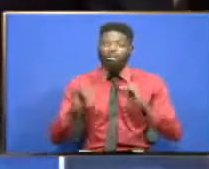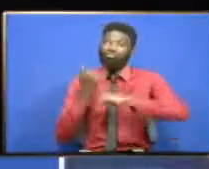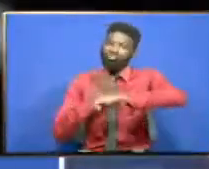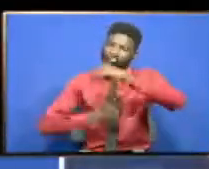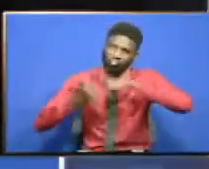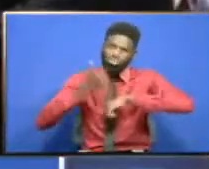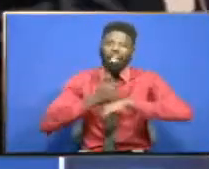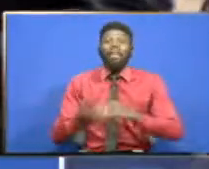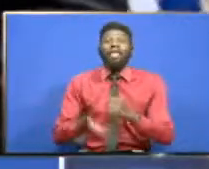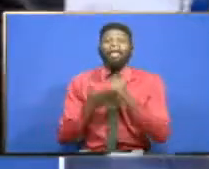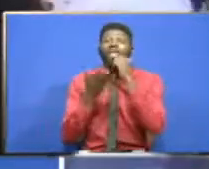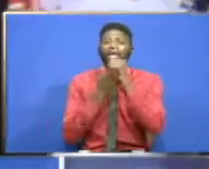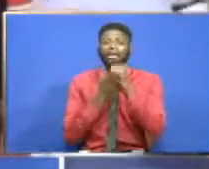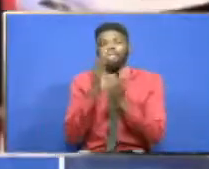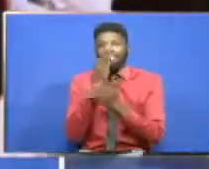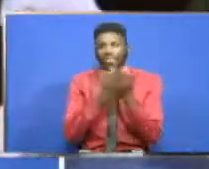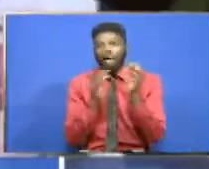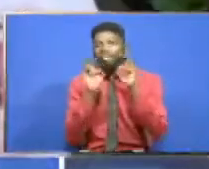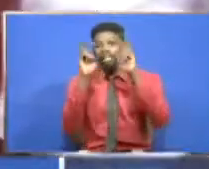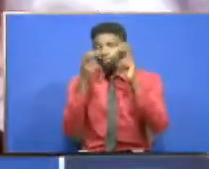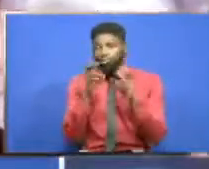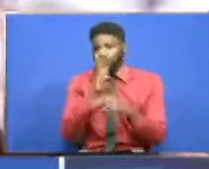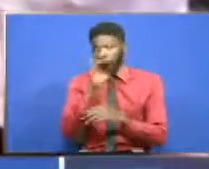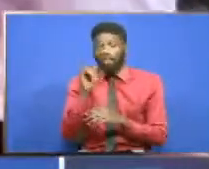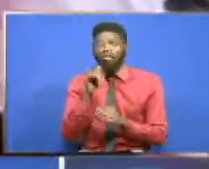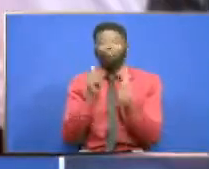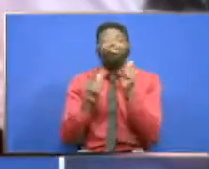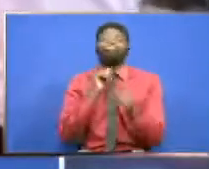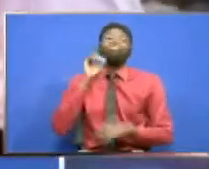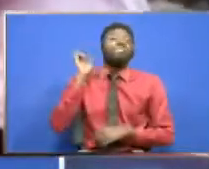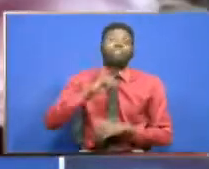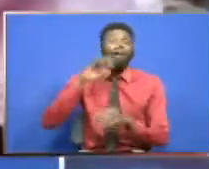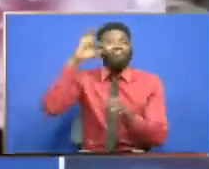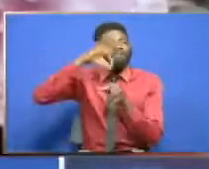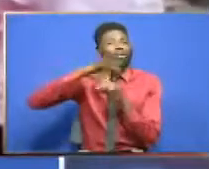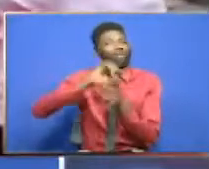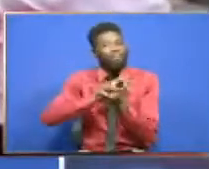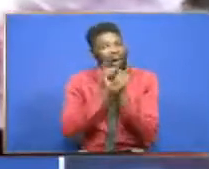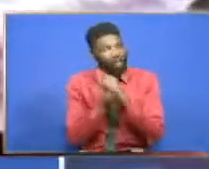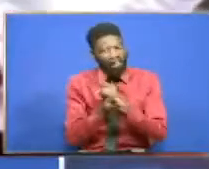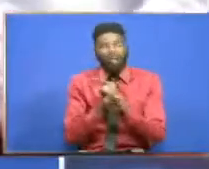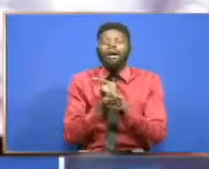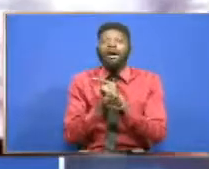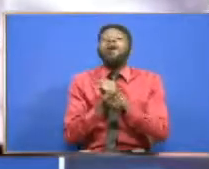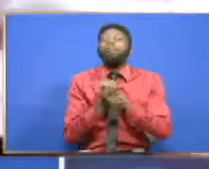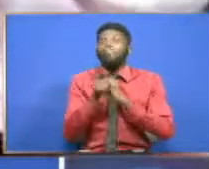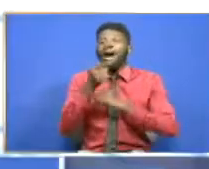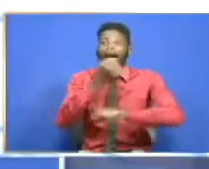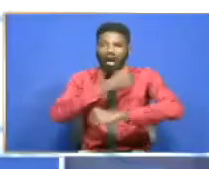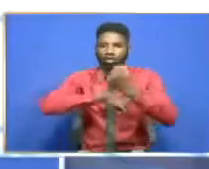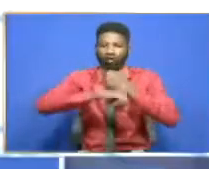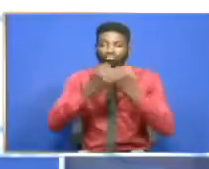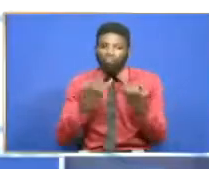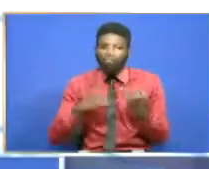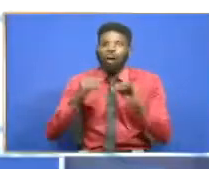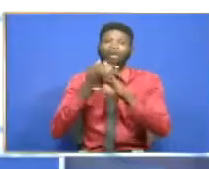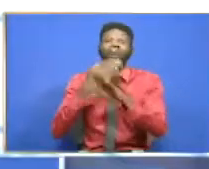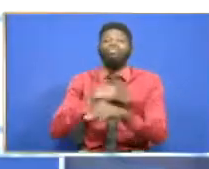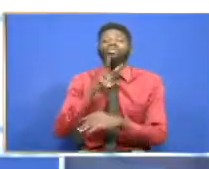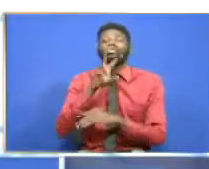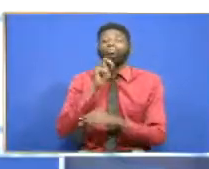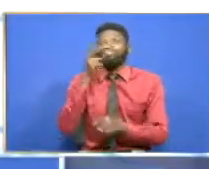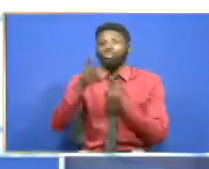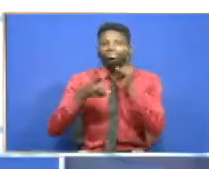some issues in the BBI that do not require a referendum are put in place ahead of the next general election. In this